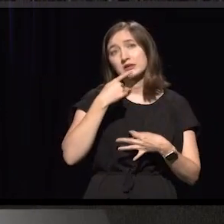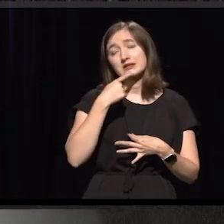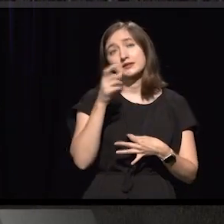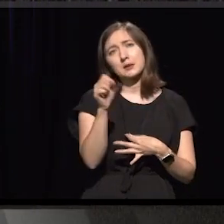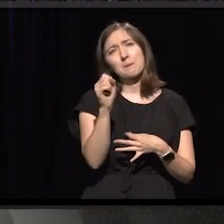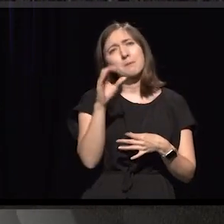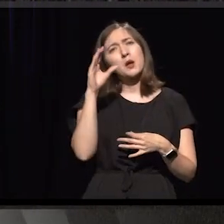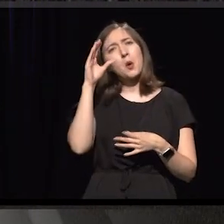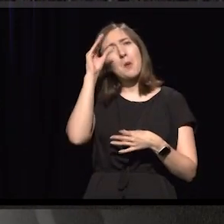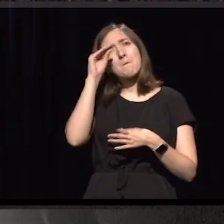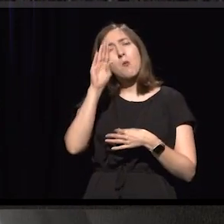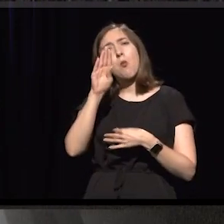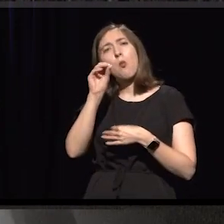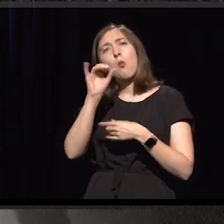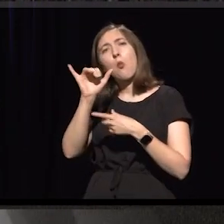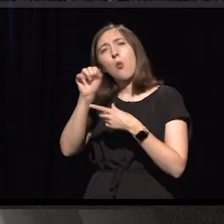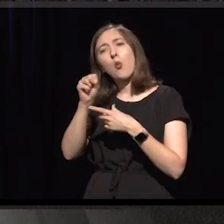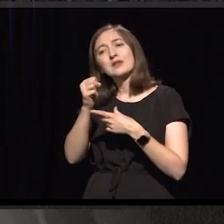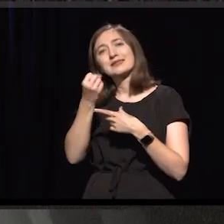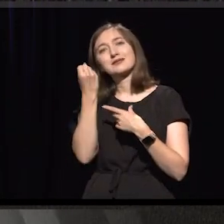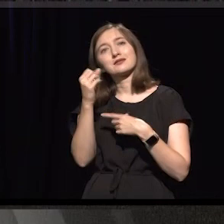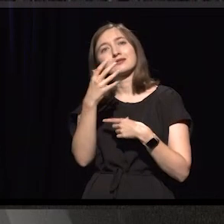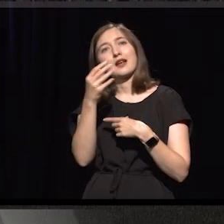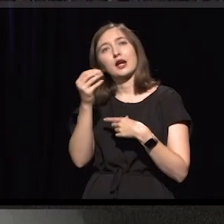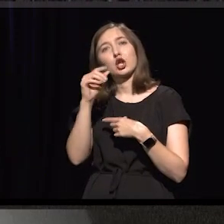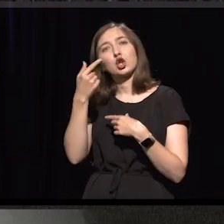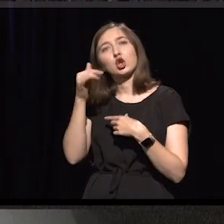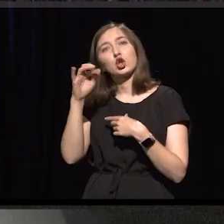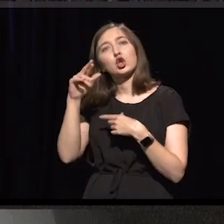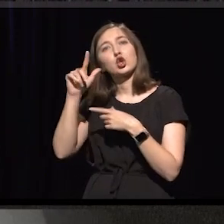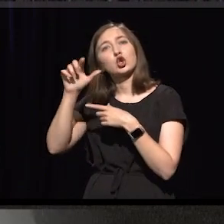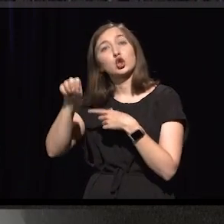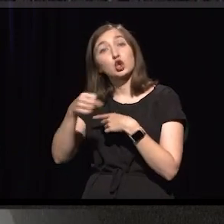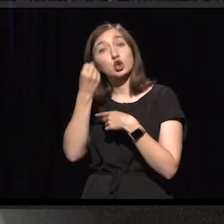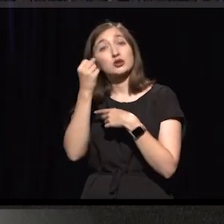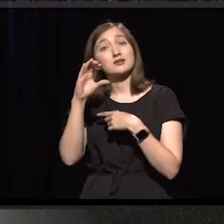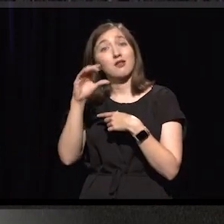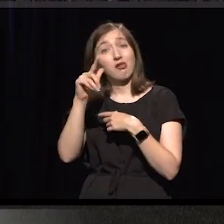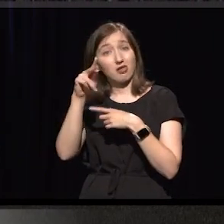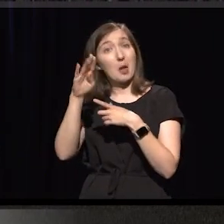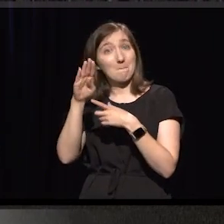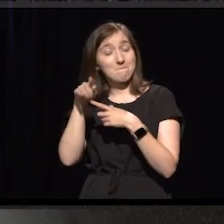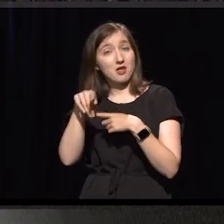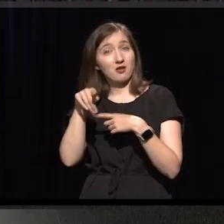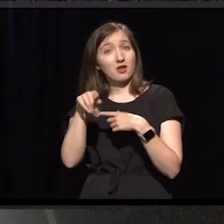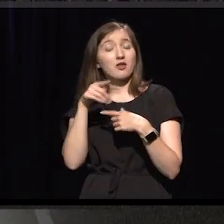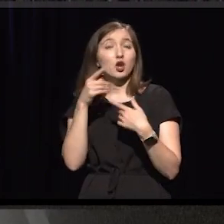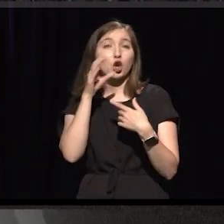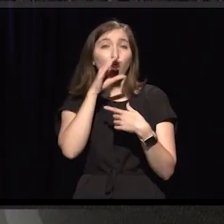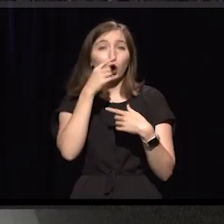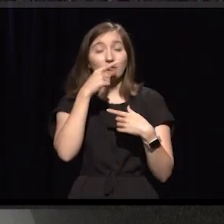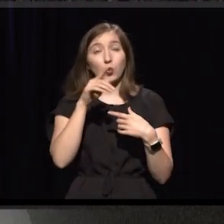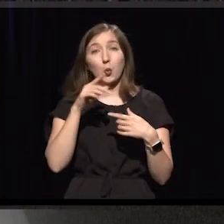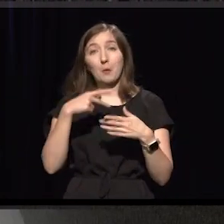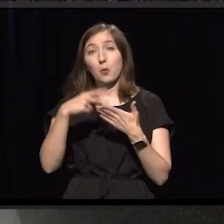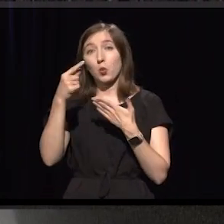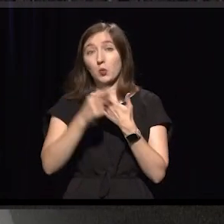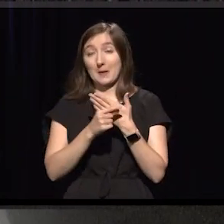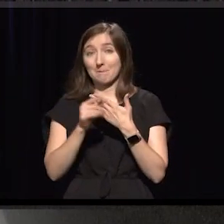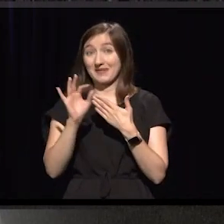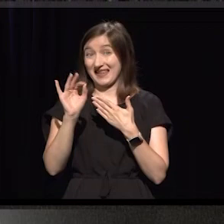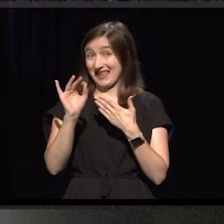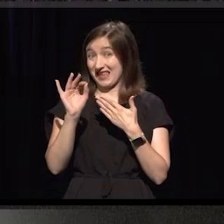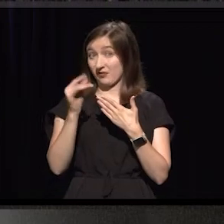they're hopefully will implement it. I think it's a good one. If you have someone that is not able to do